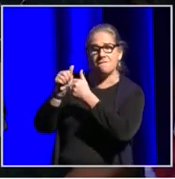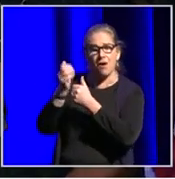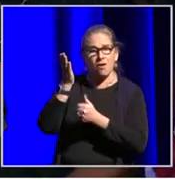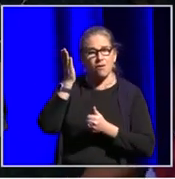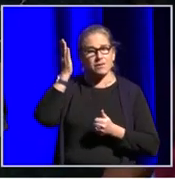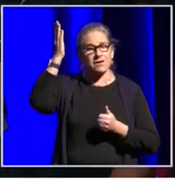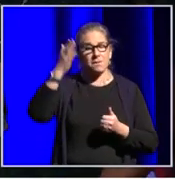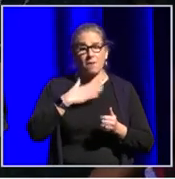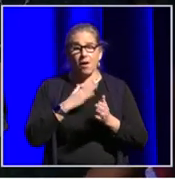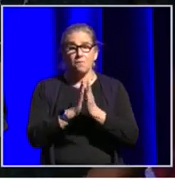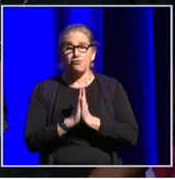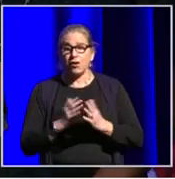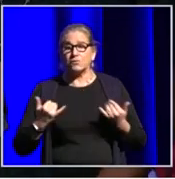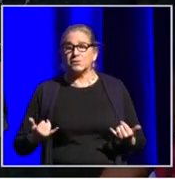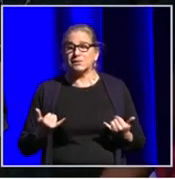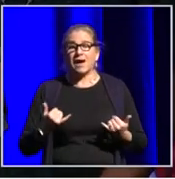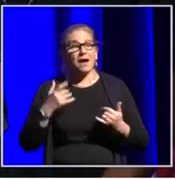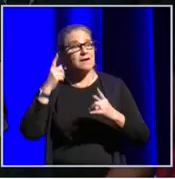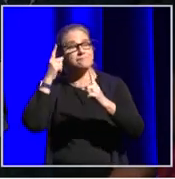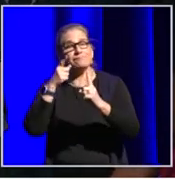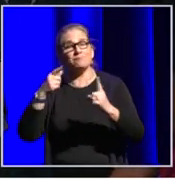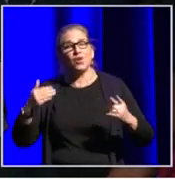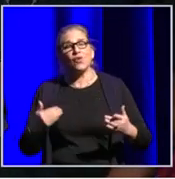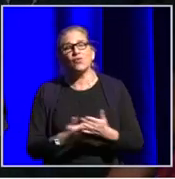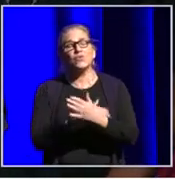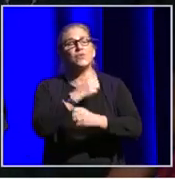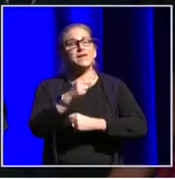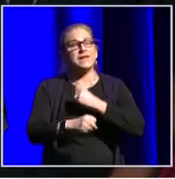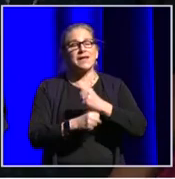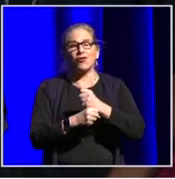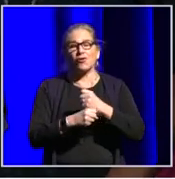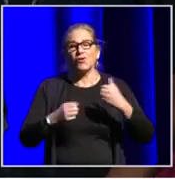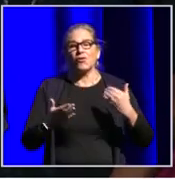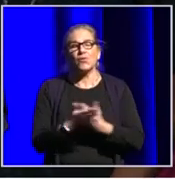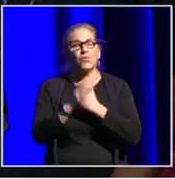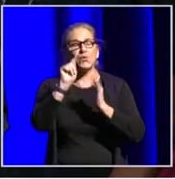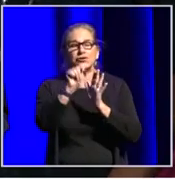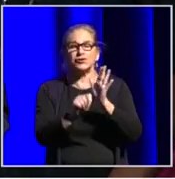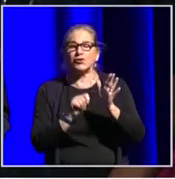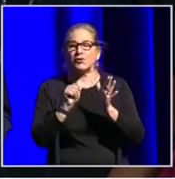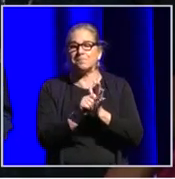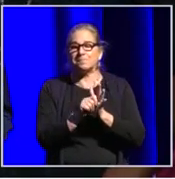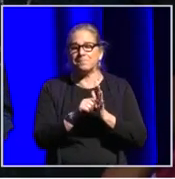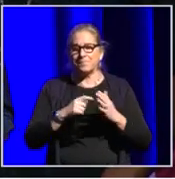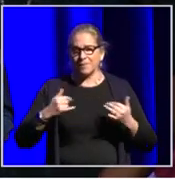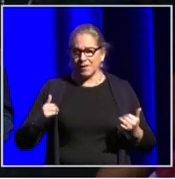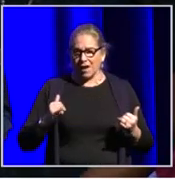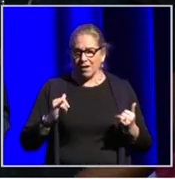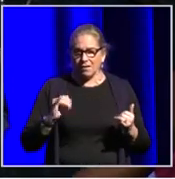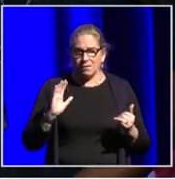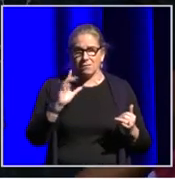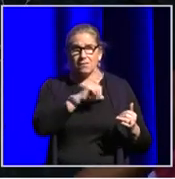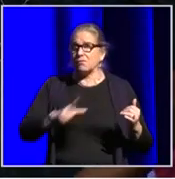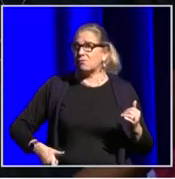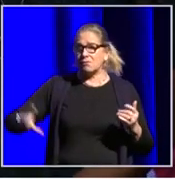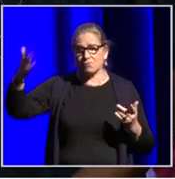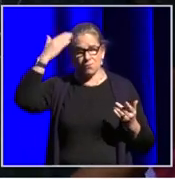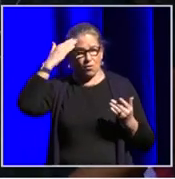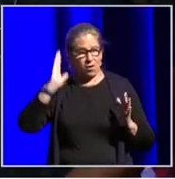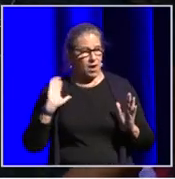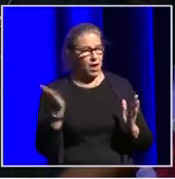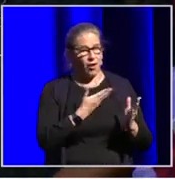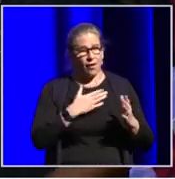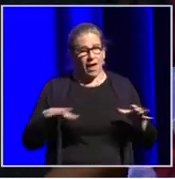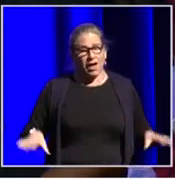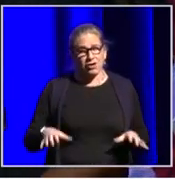a new term of service, that you would allow our actions to be just, that you would guide our